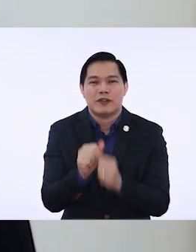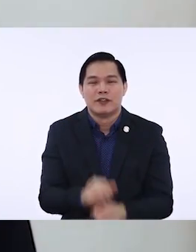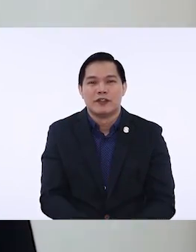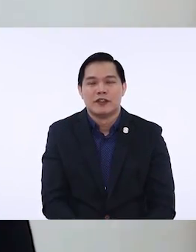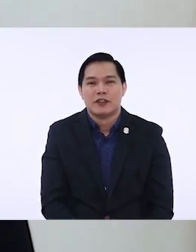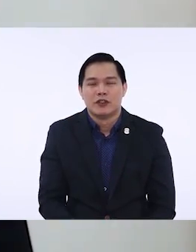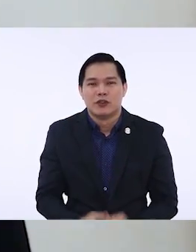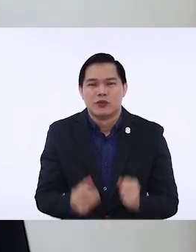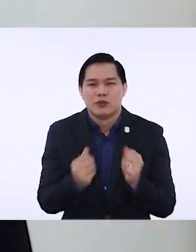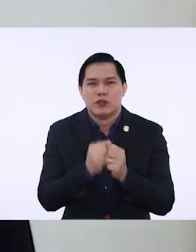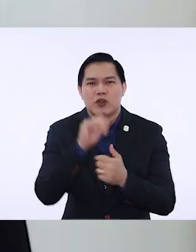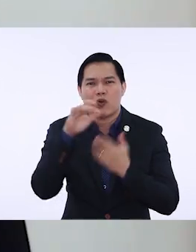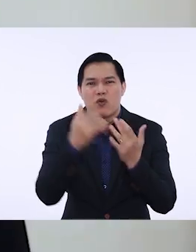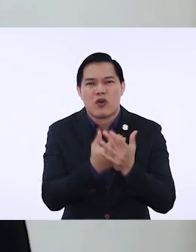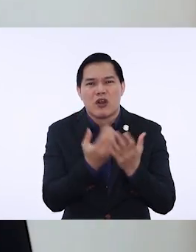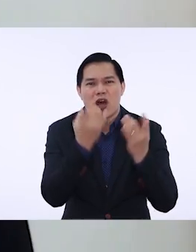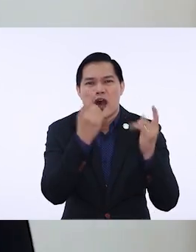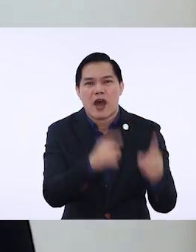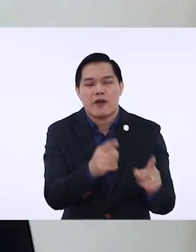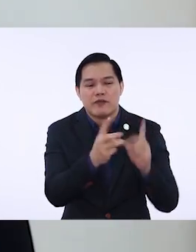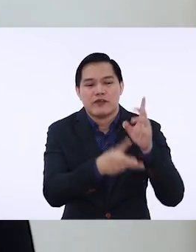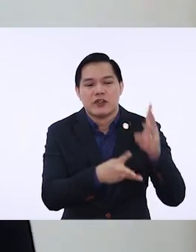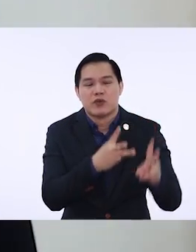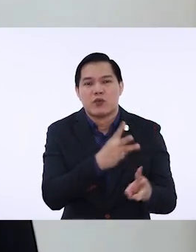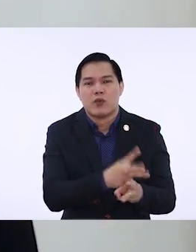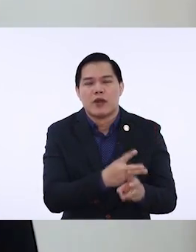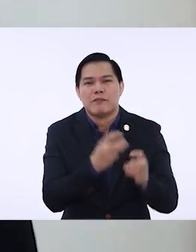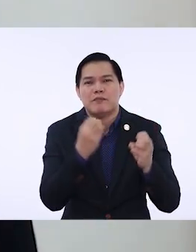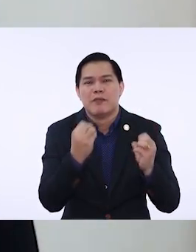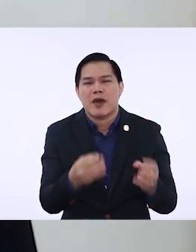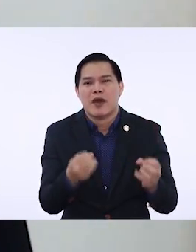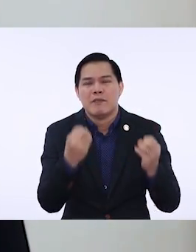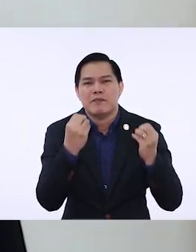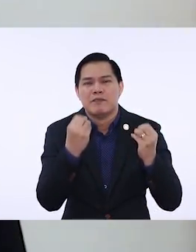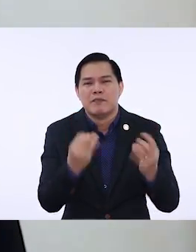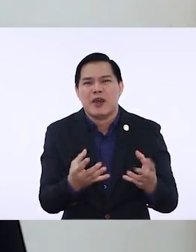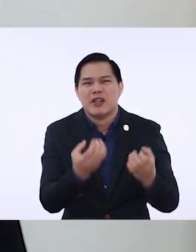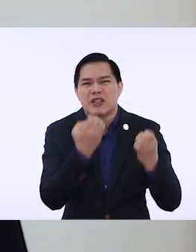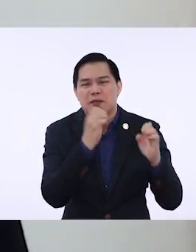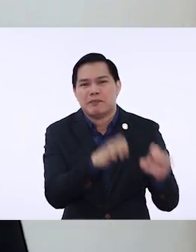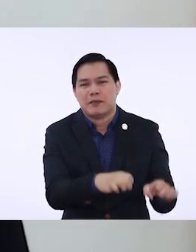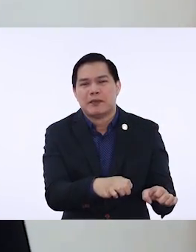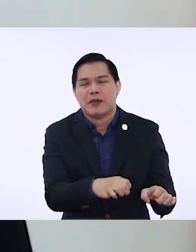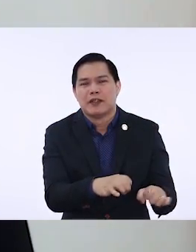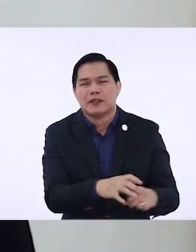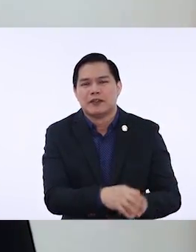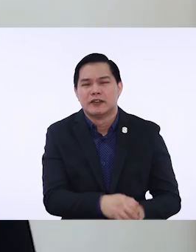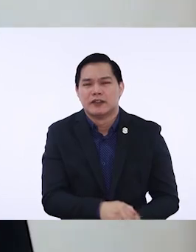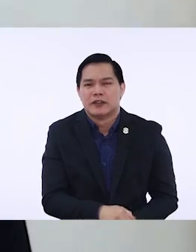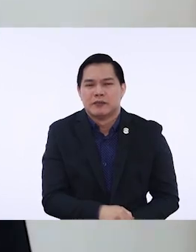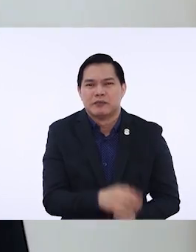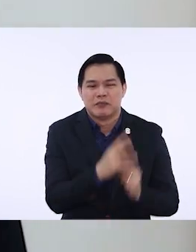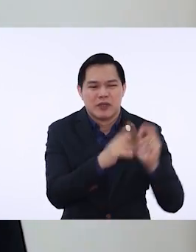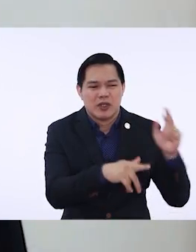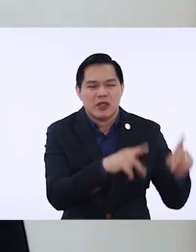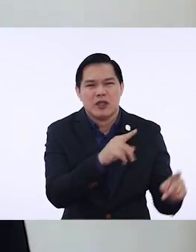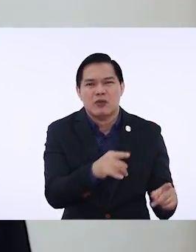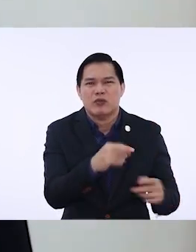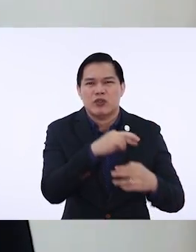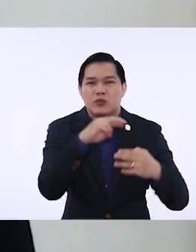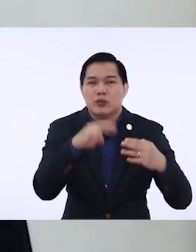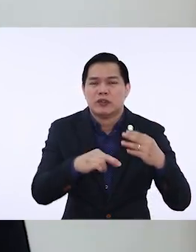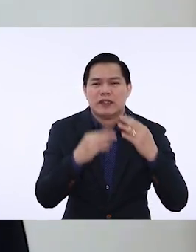everything that's going on in the world, so many events causing people sadness,